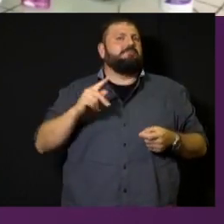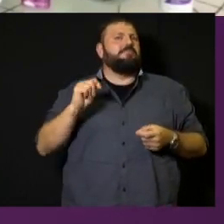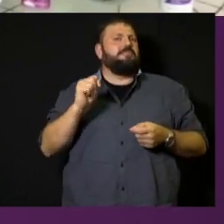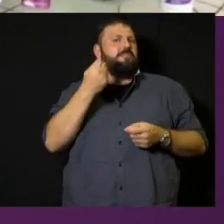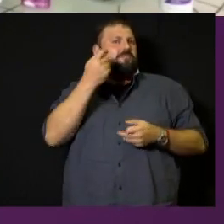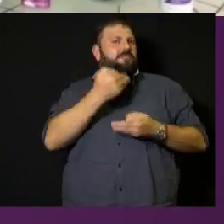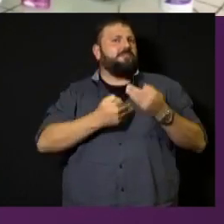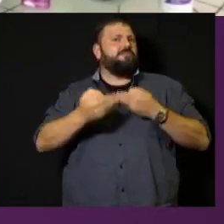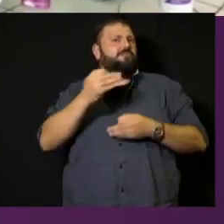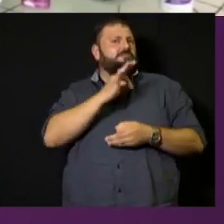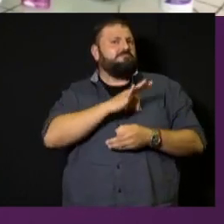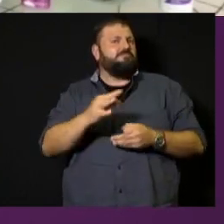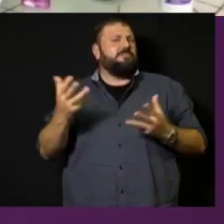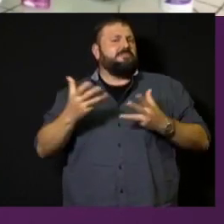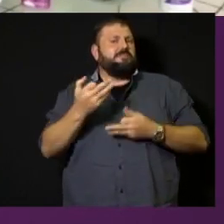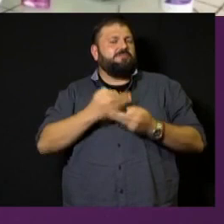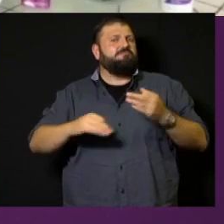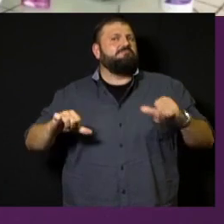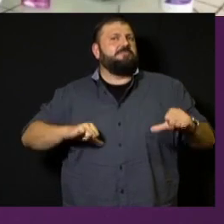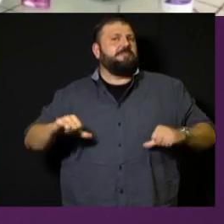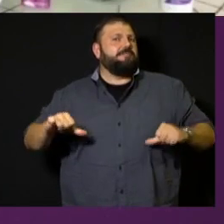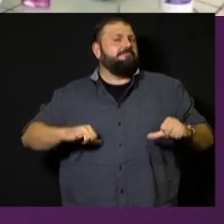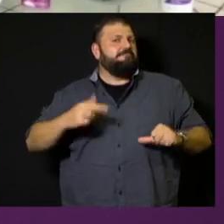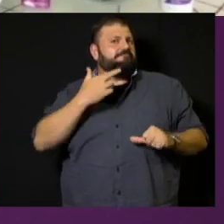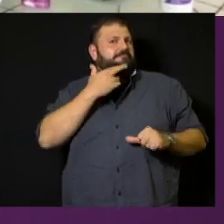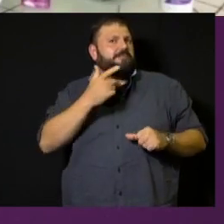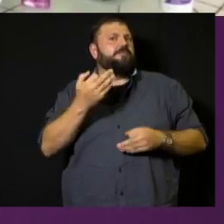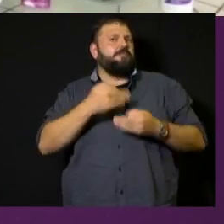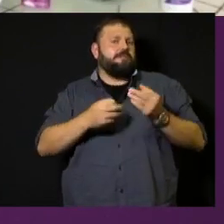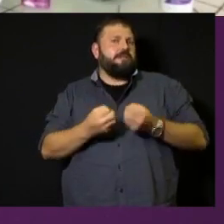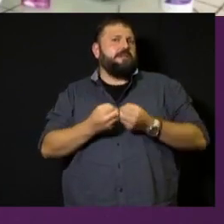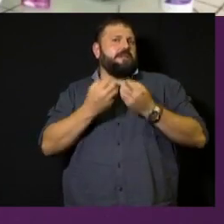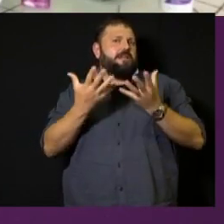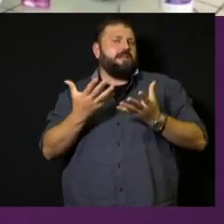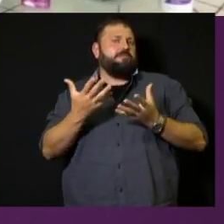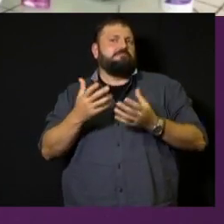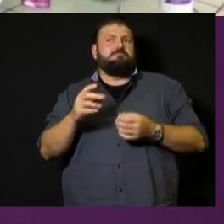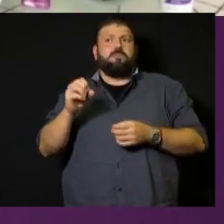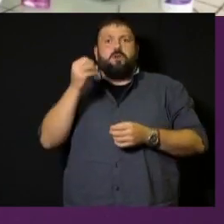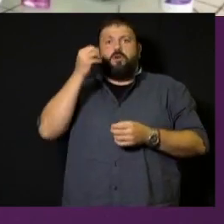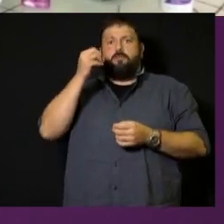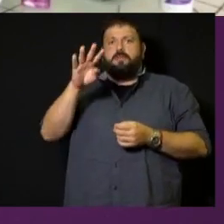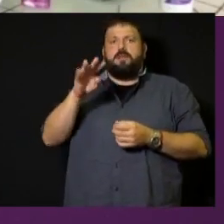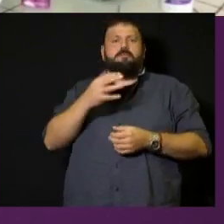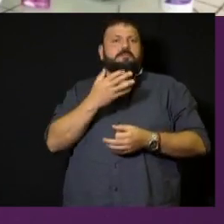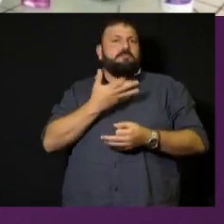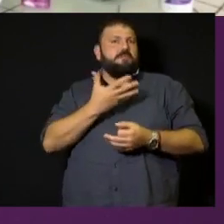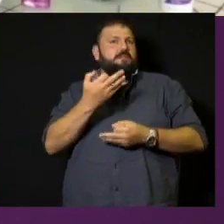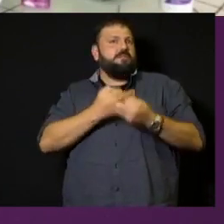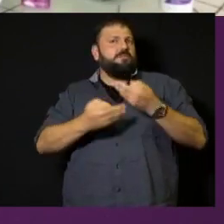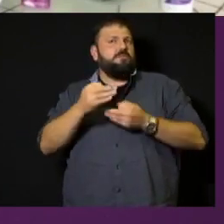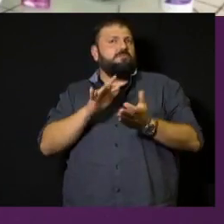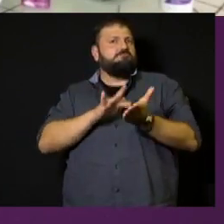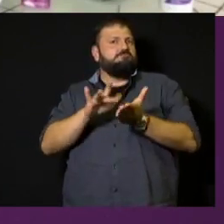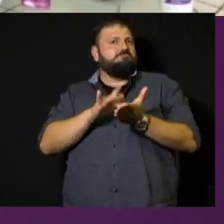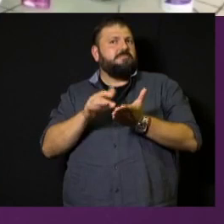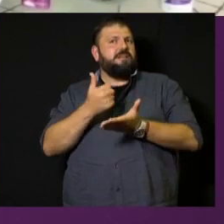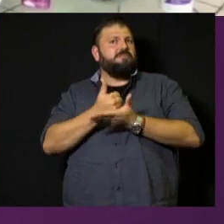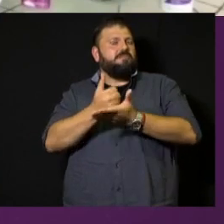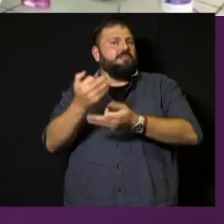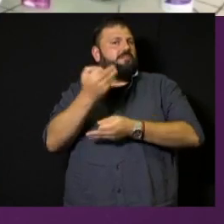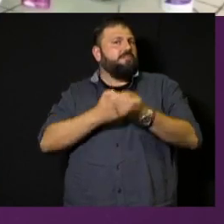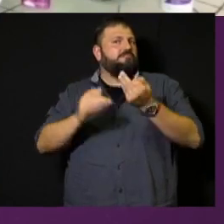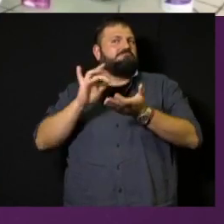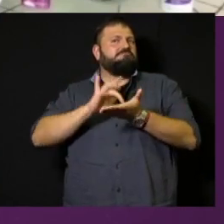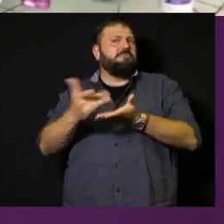to change the way, obviously, along with the tools of Life gave us. This allows us to change